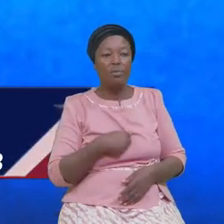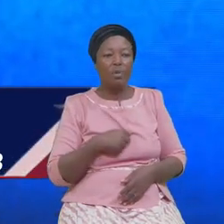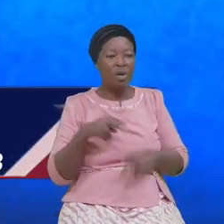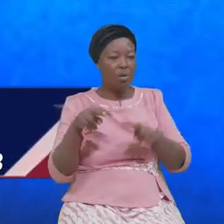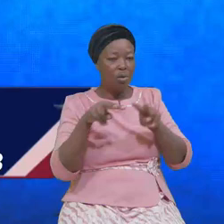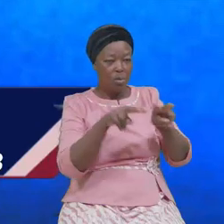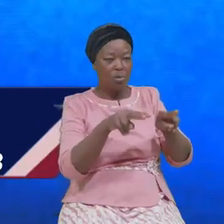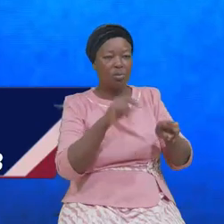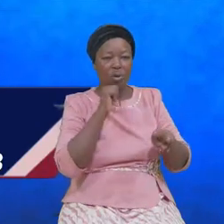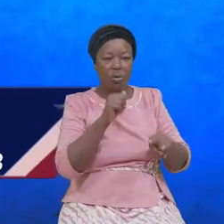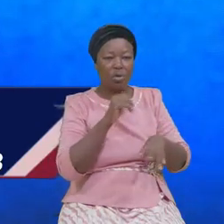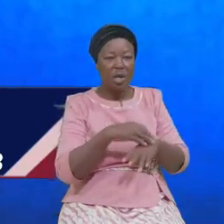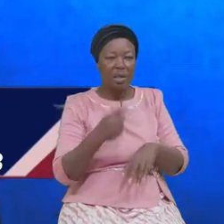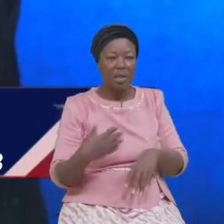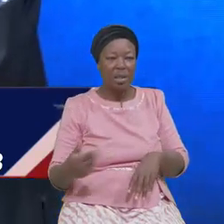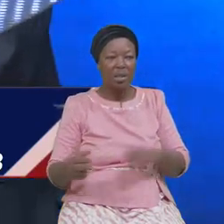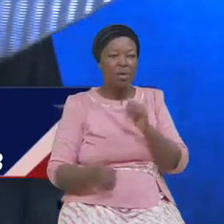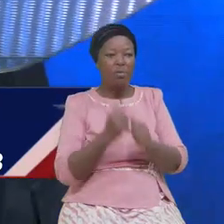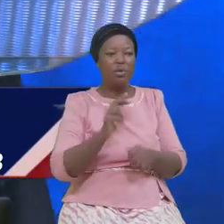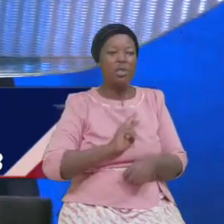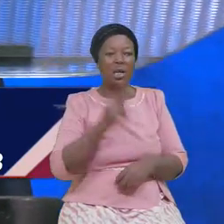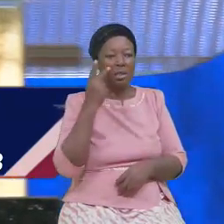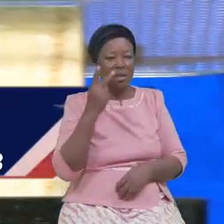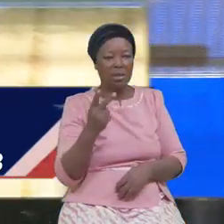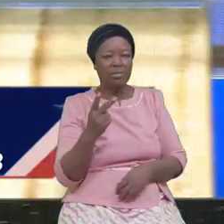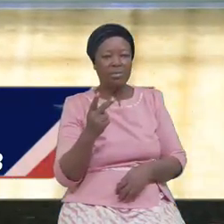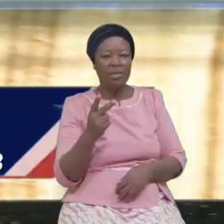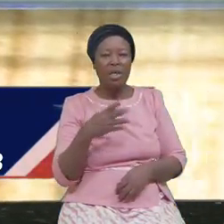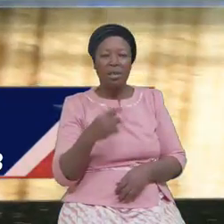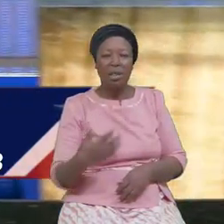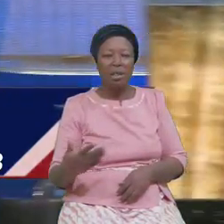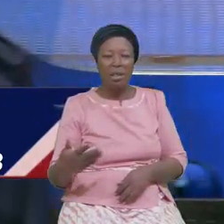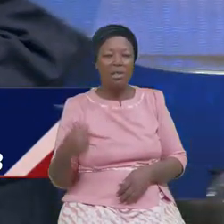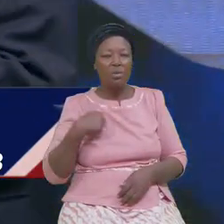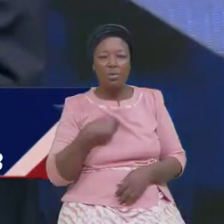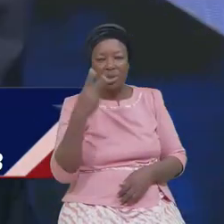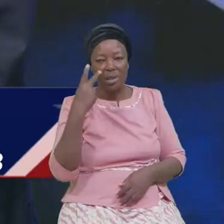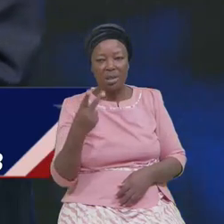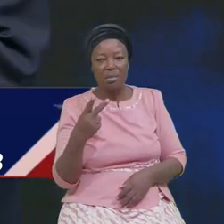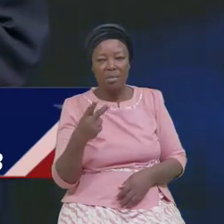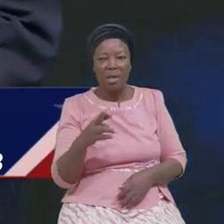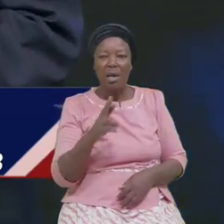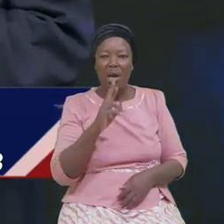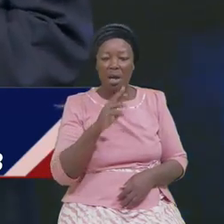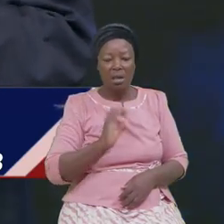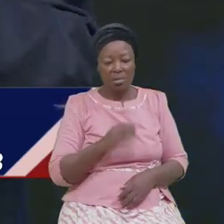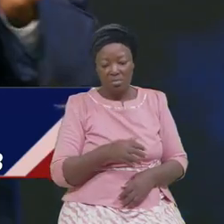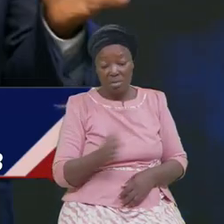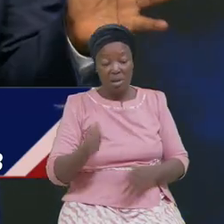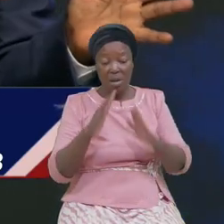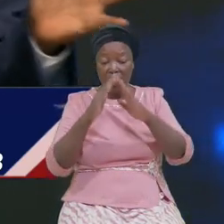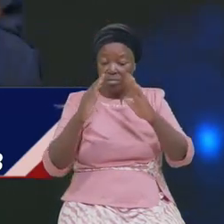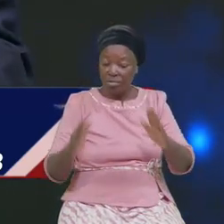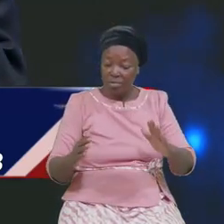not at the things which are seen, the things we see, our house,